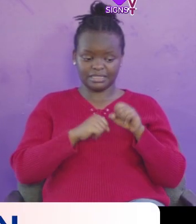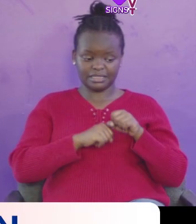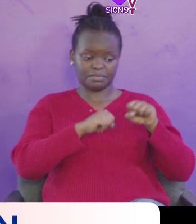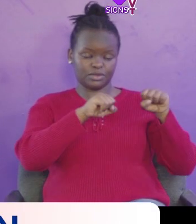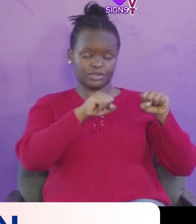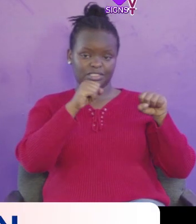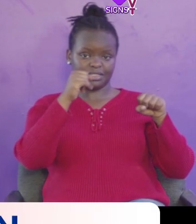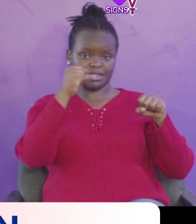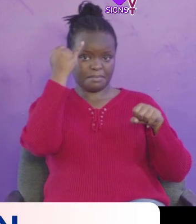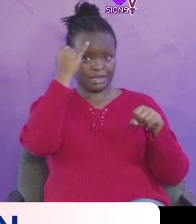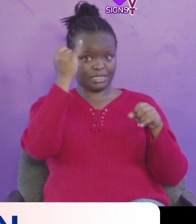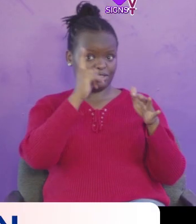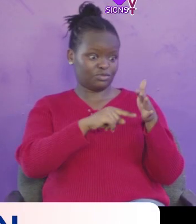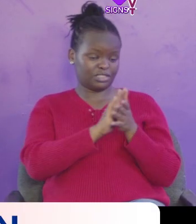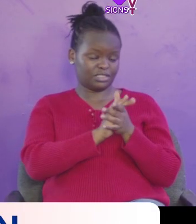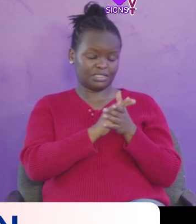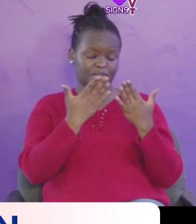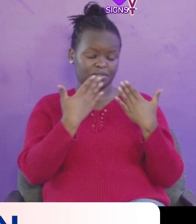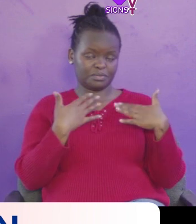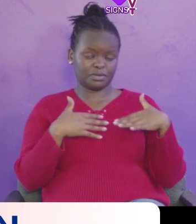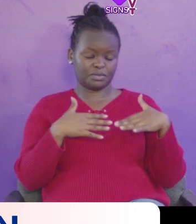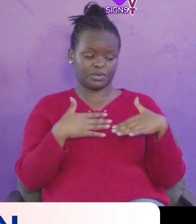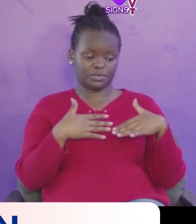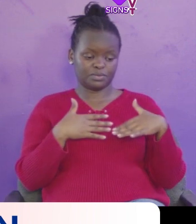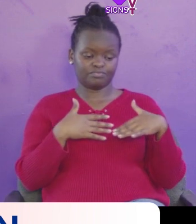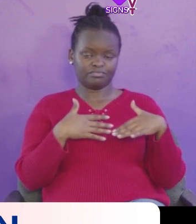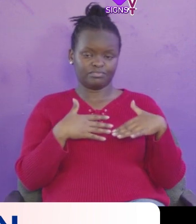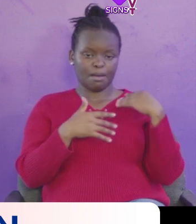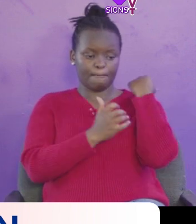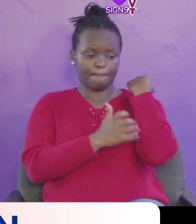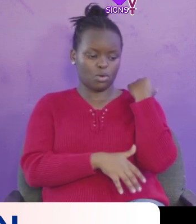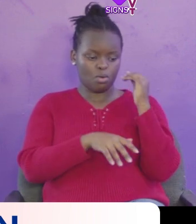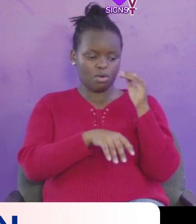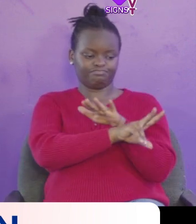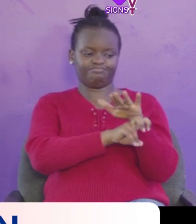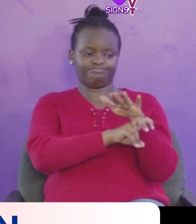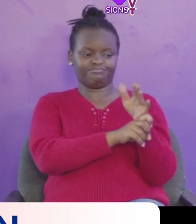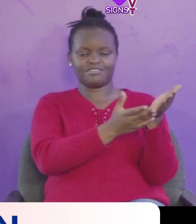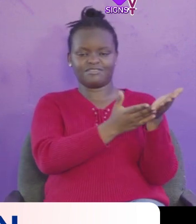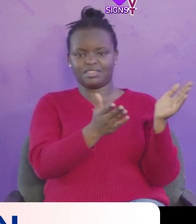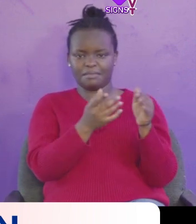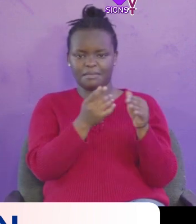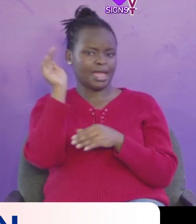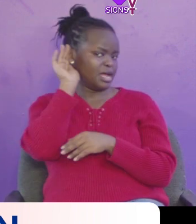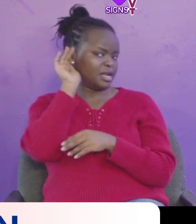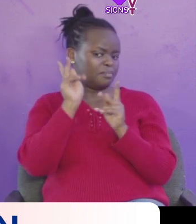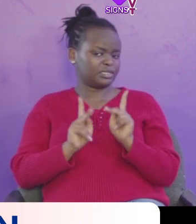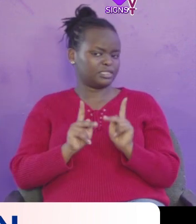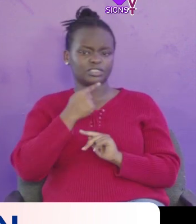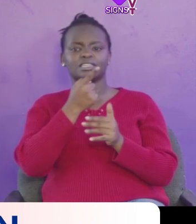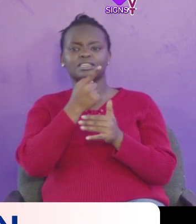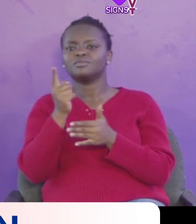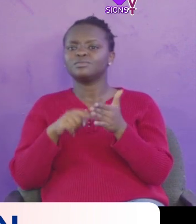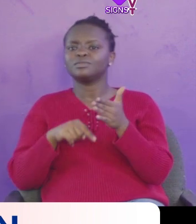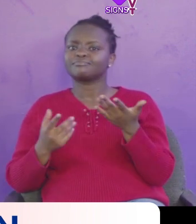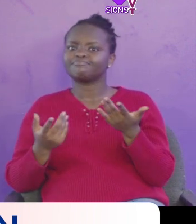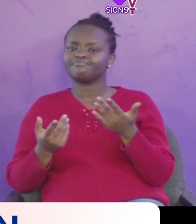them. But I heard someone from your network saying that ni hao ndio